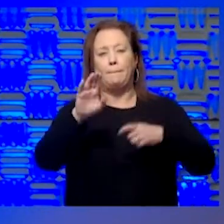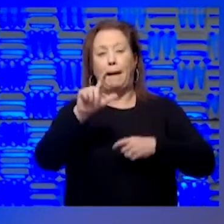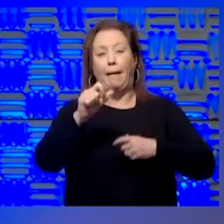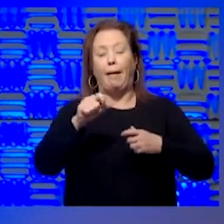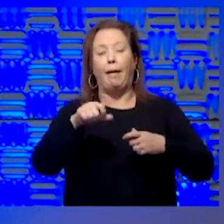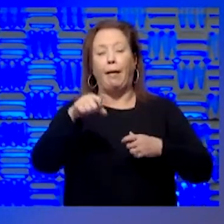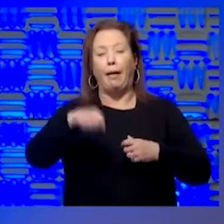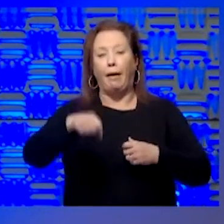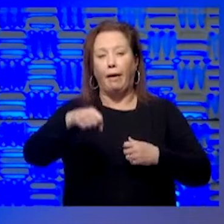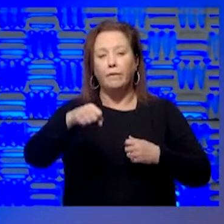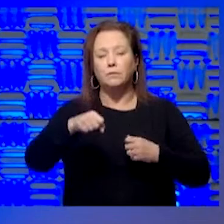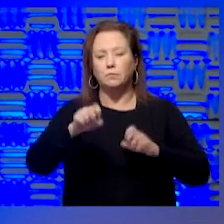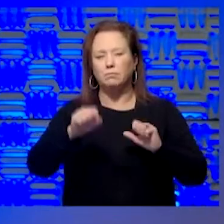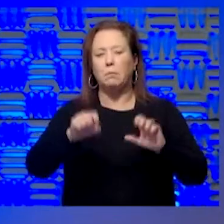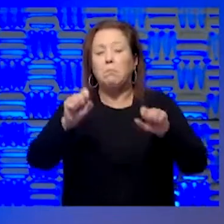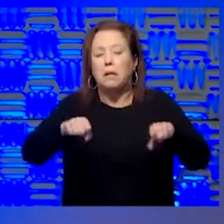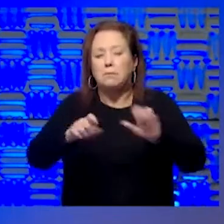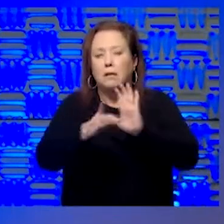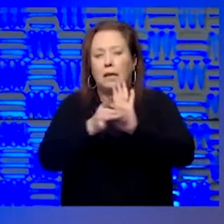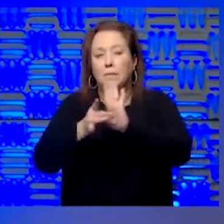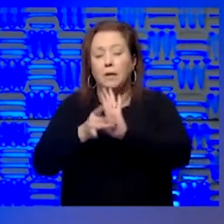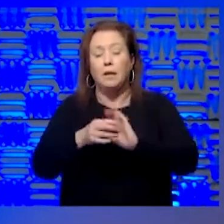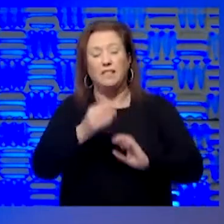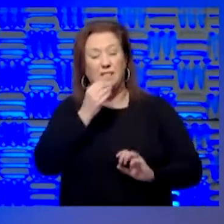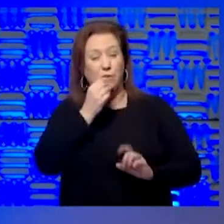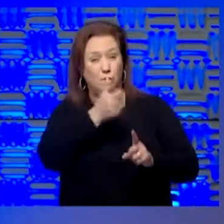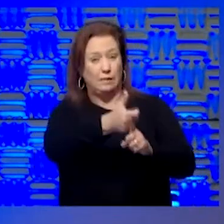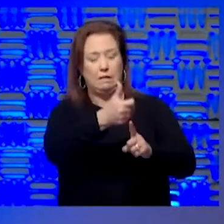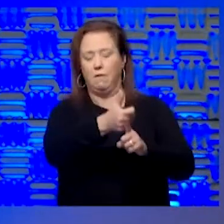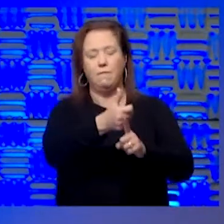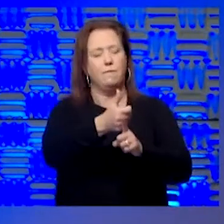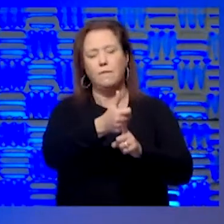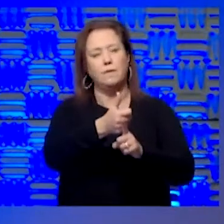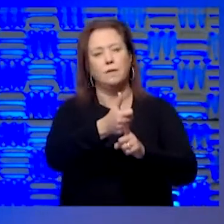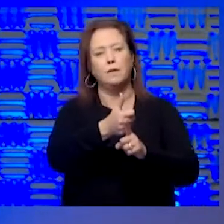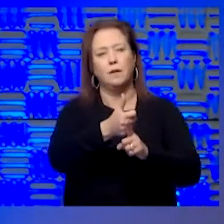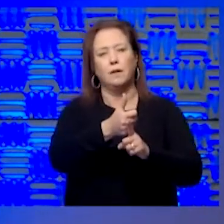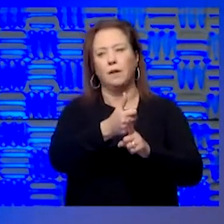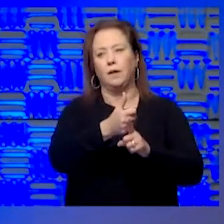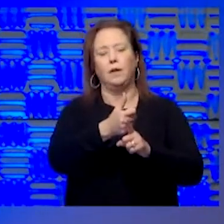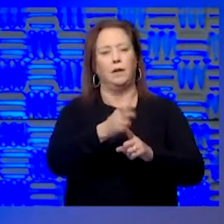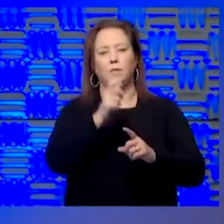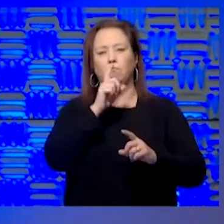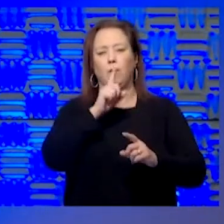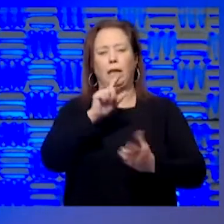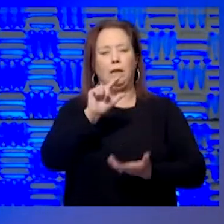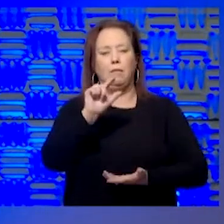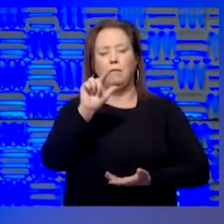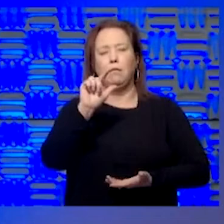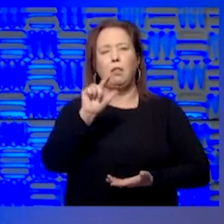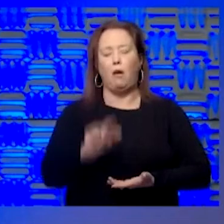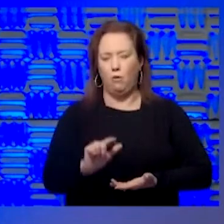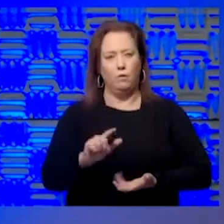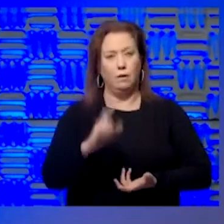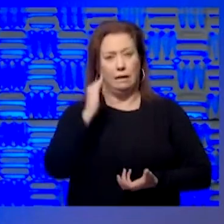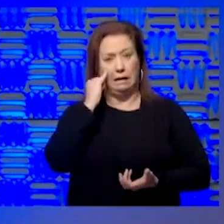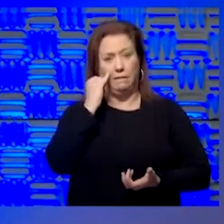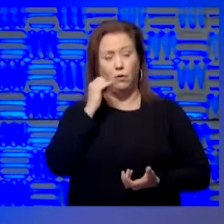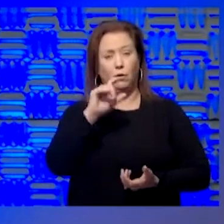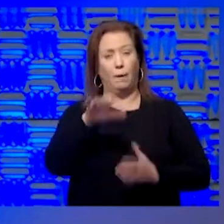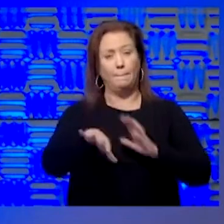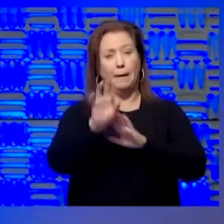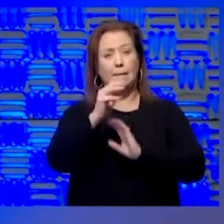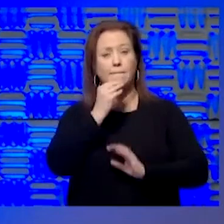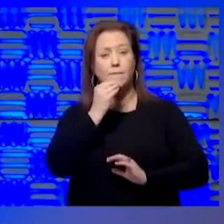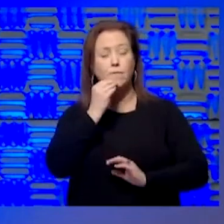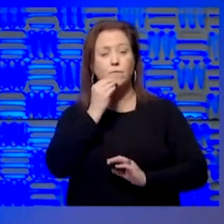containers, you can have contamination. I think on the food itself, for the most part, the guidance has been it's really pretty low. If you are doing takeout